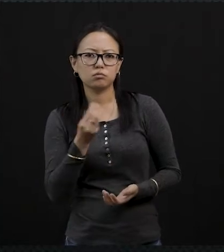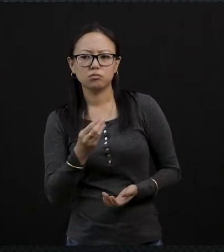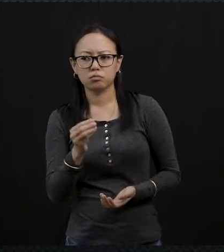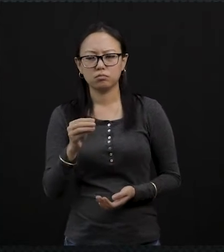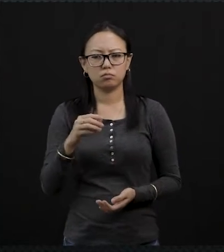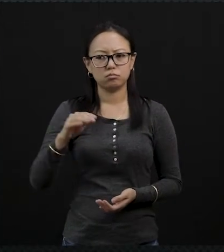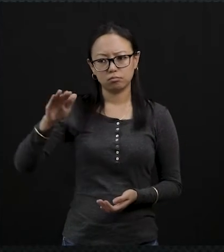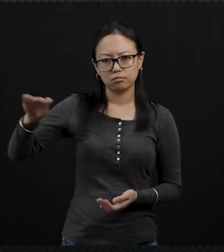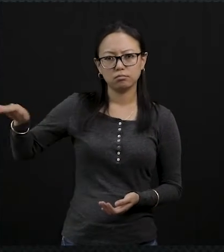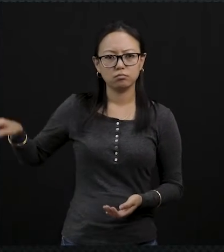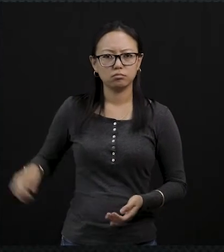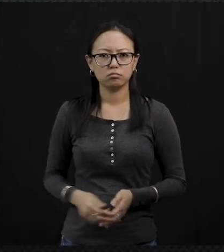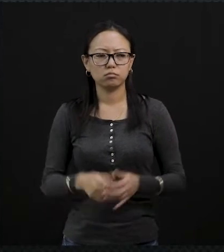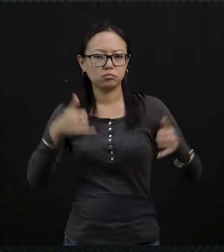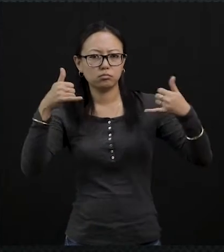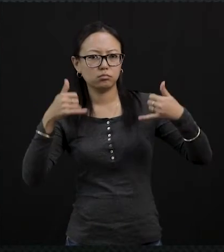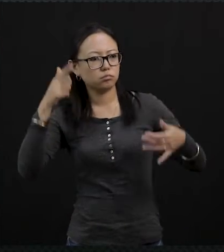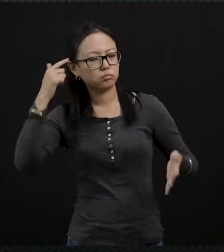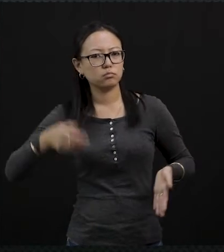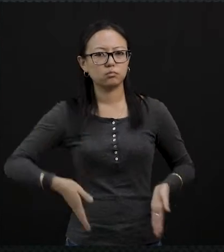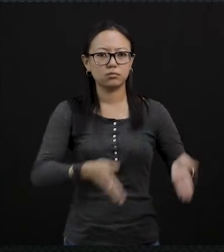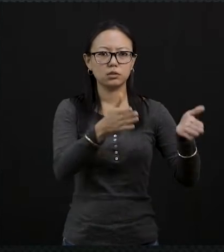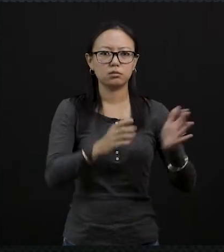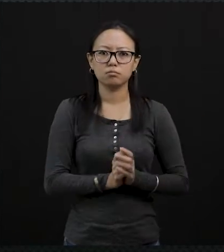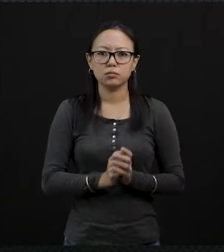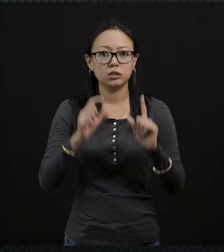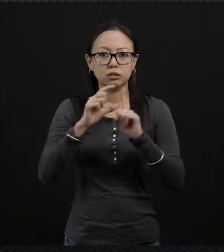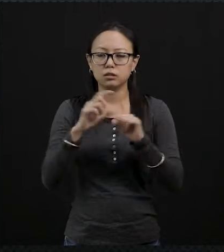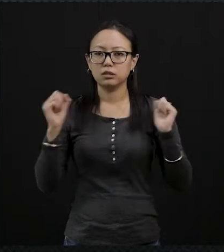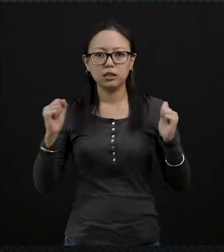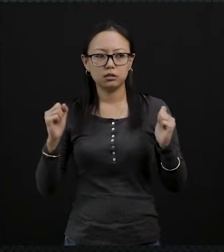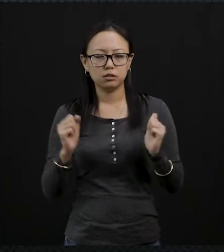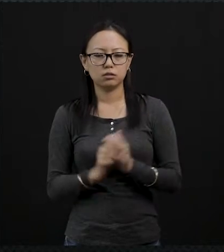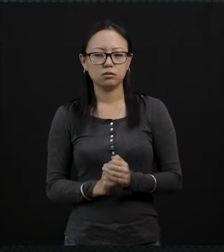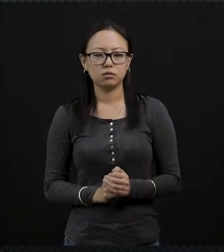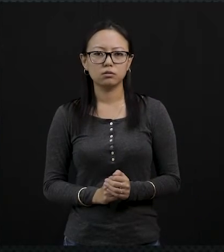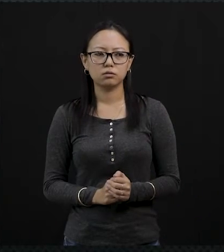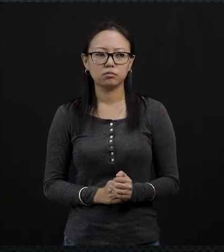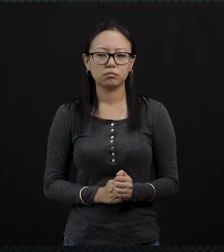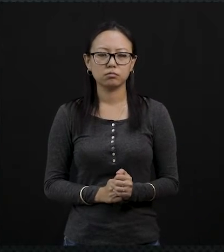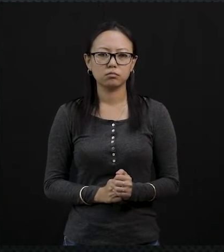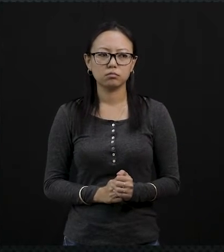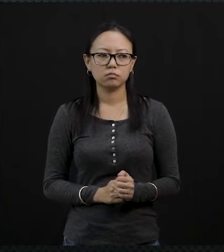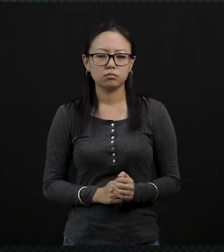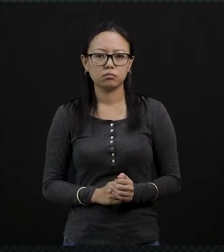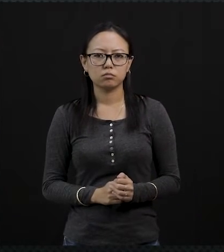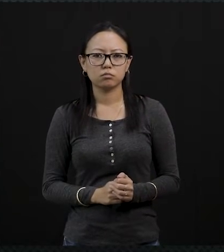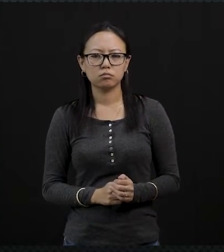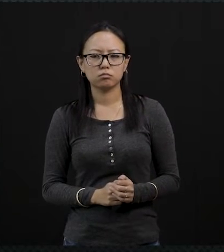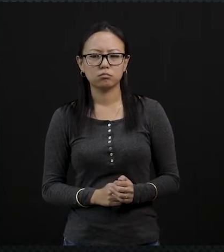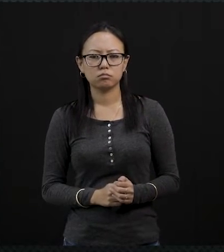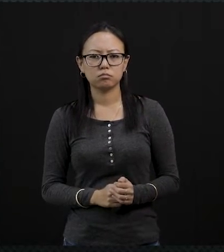road. Now it can be very dangerous students. Now just now I have shown